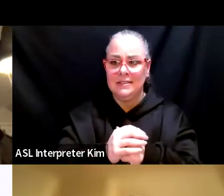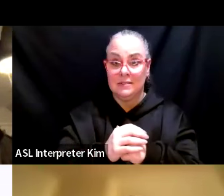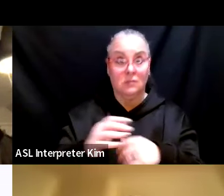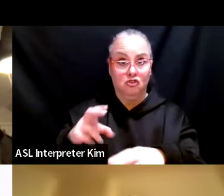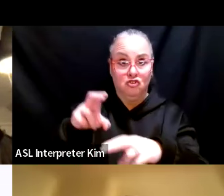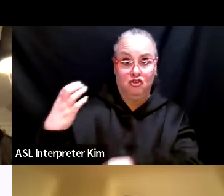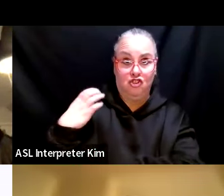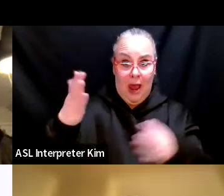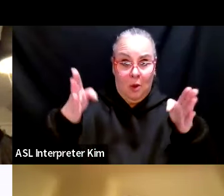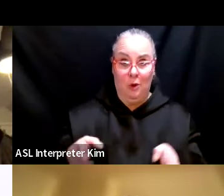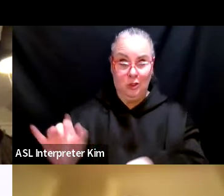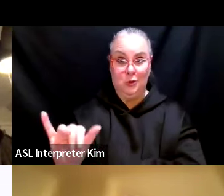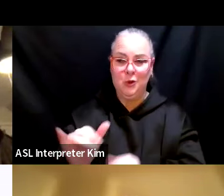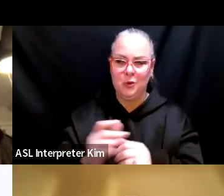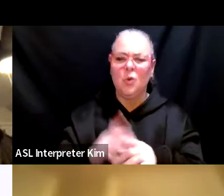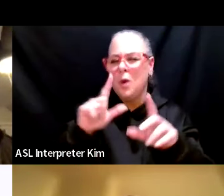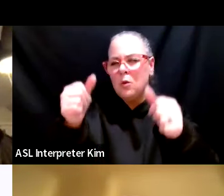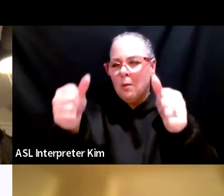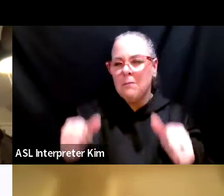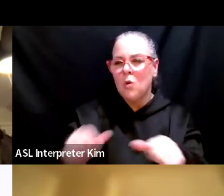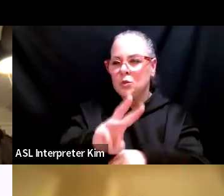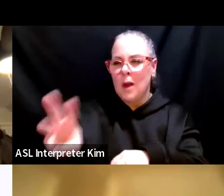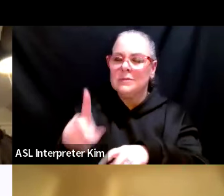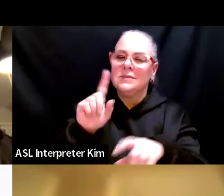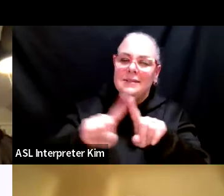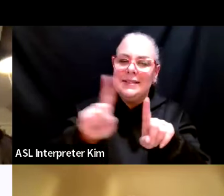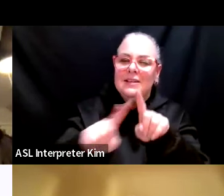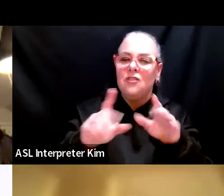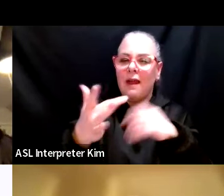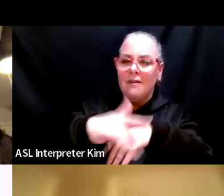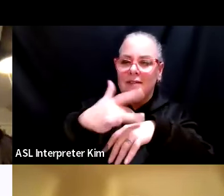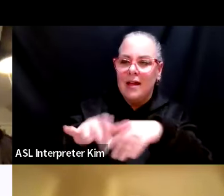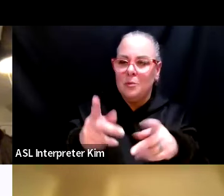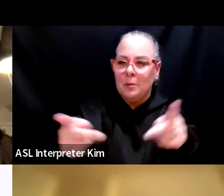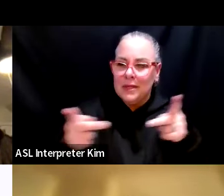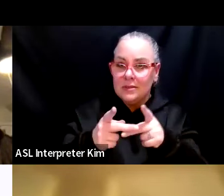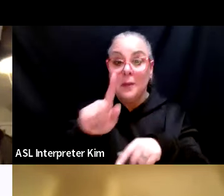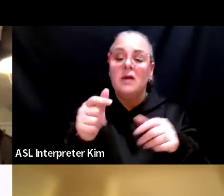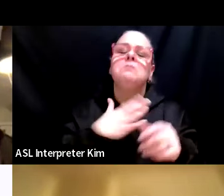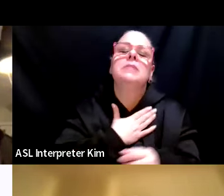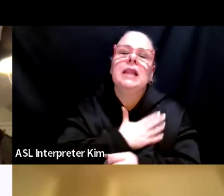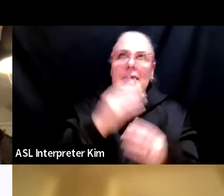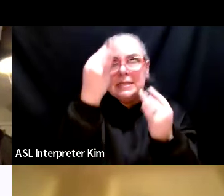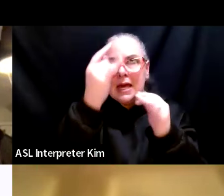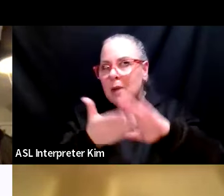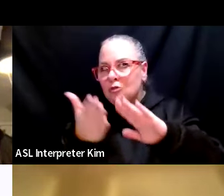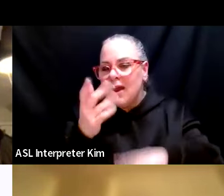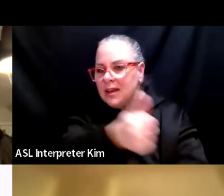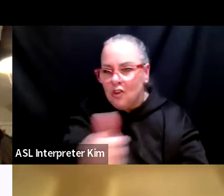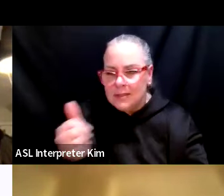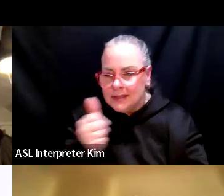chair. So we'll post available seats on our website and in our newsletters, but please do consider running for a seat. And we will